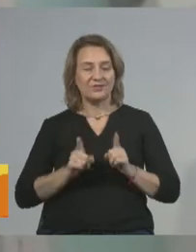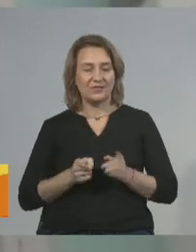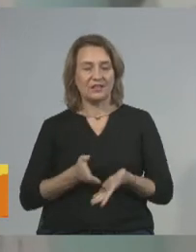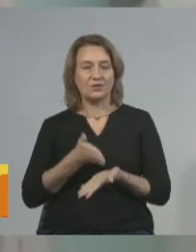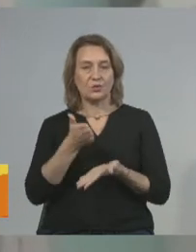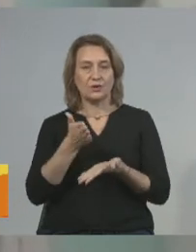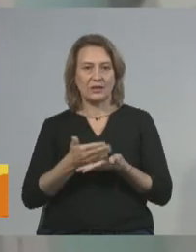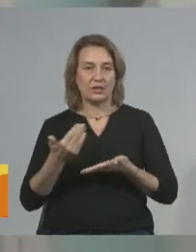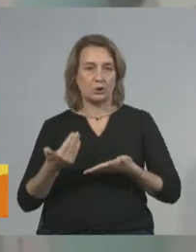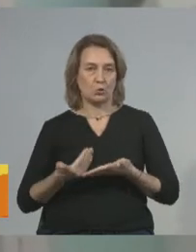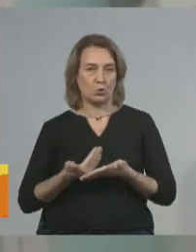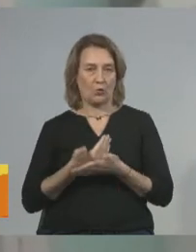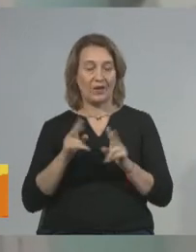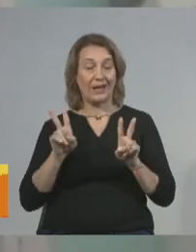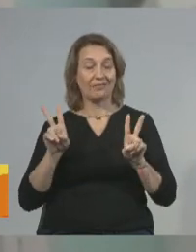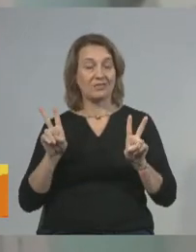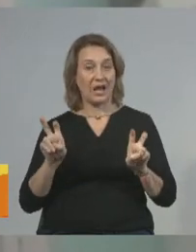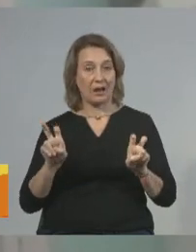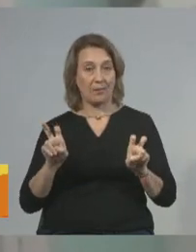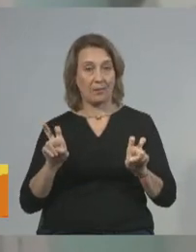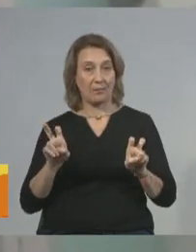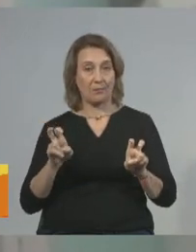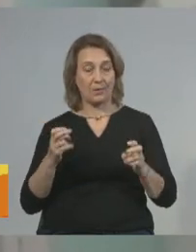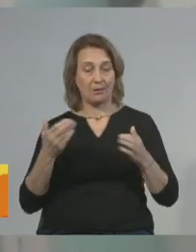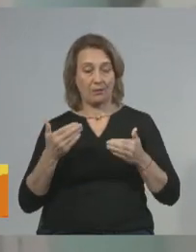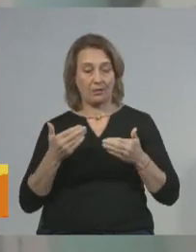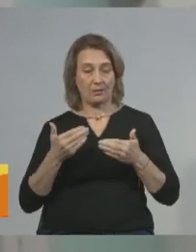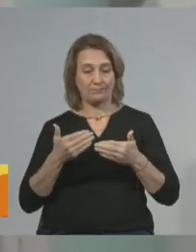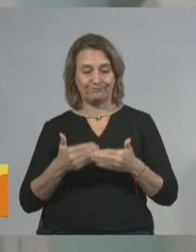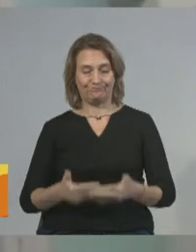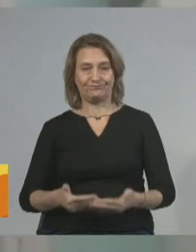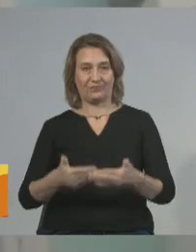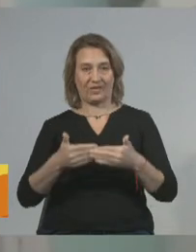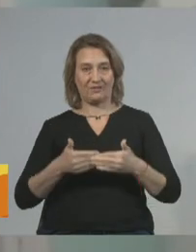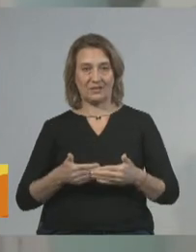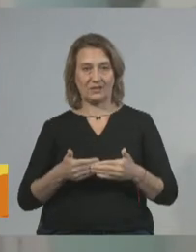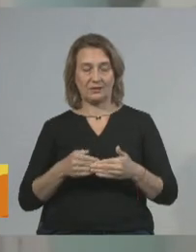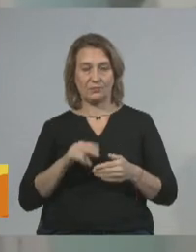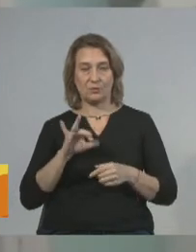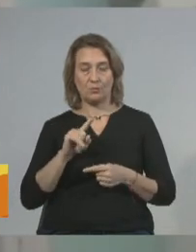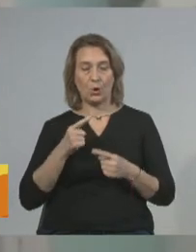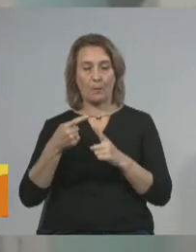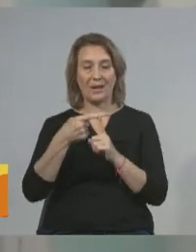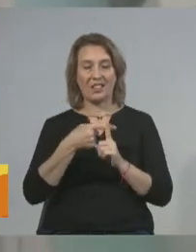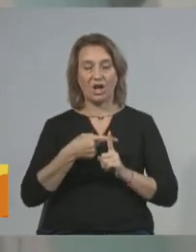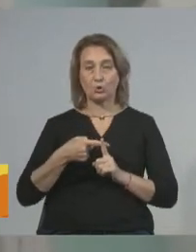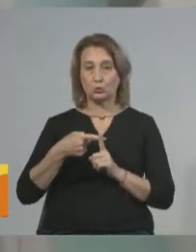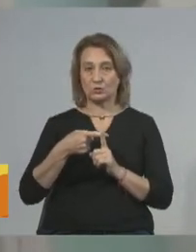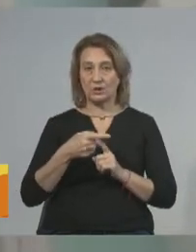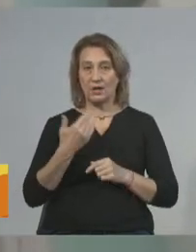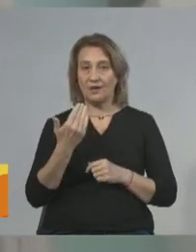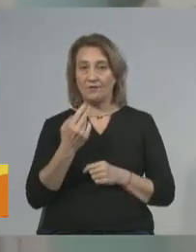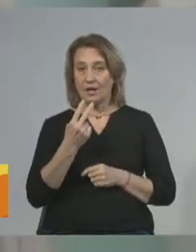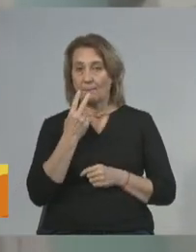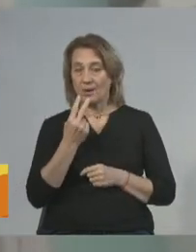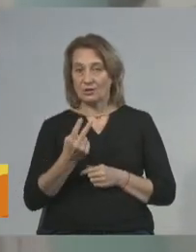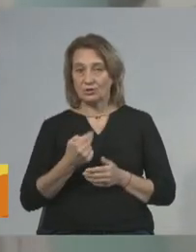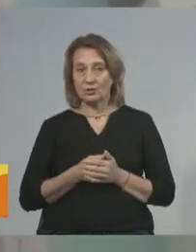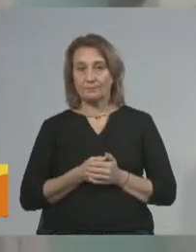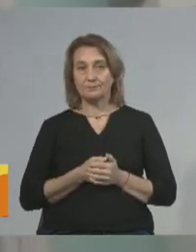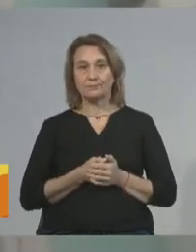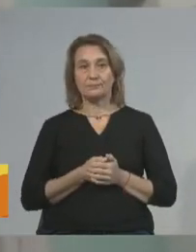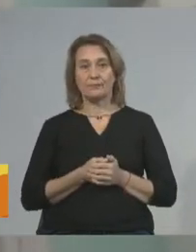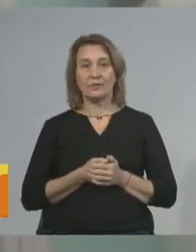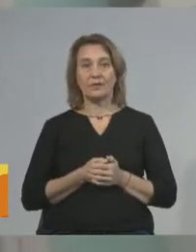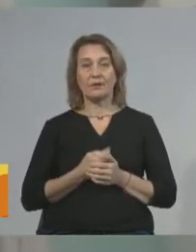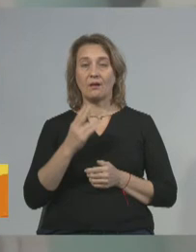which which arise so for instance uh with belarus we can see that uh and also that was expected actually you